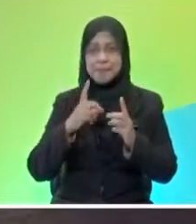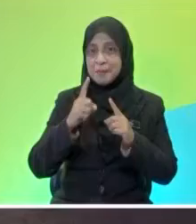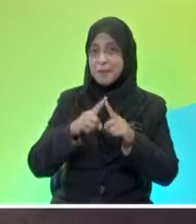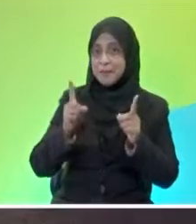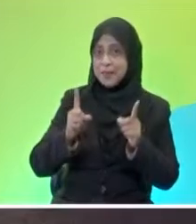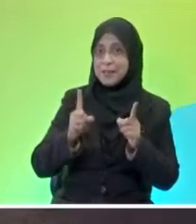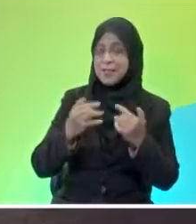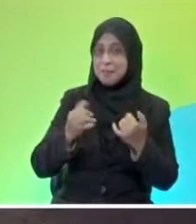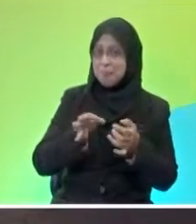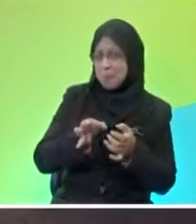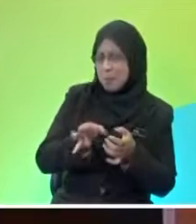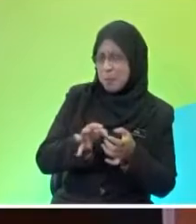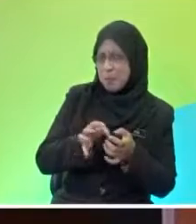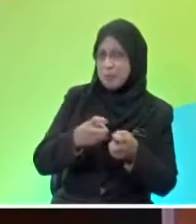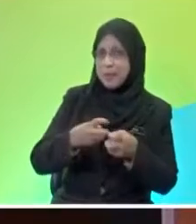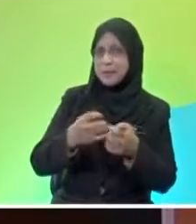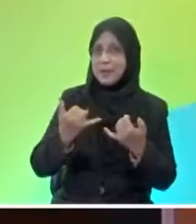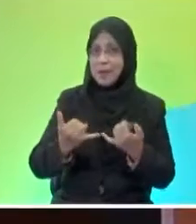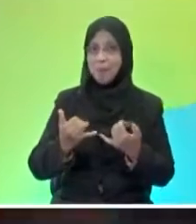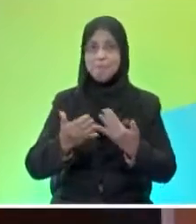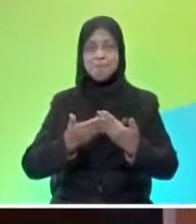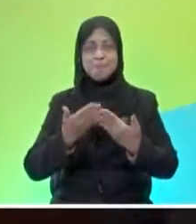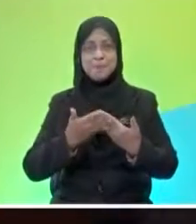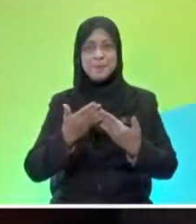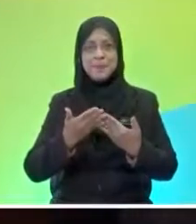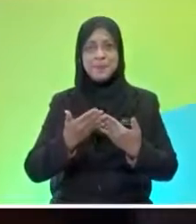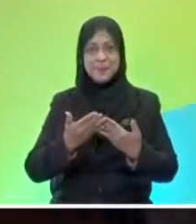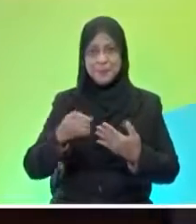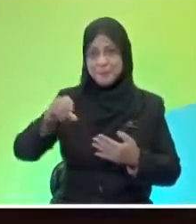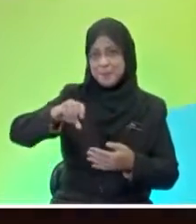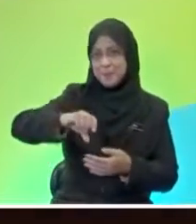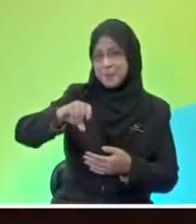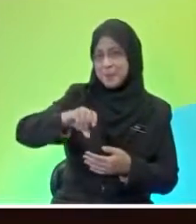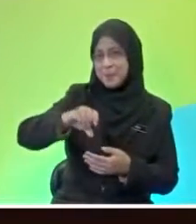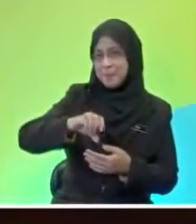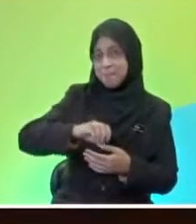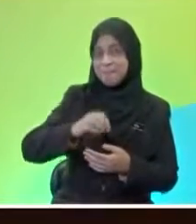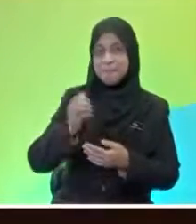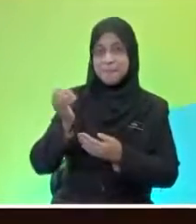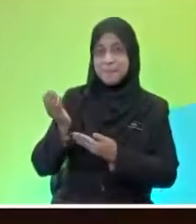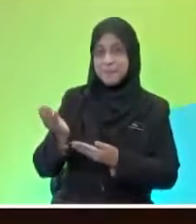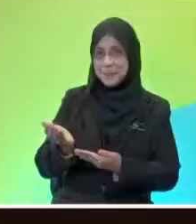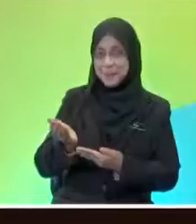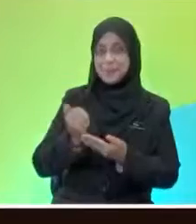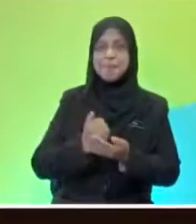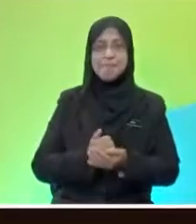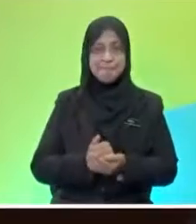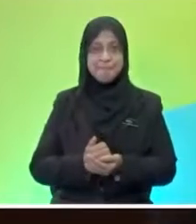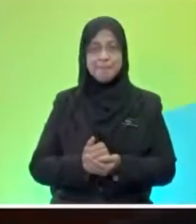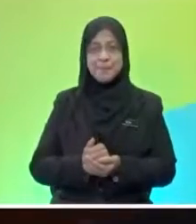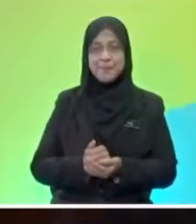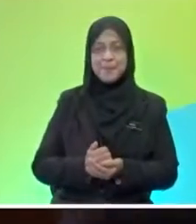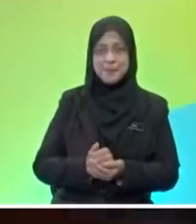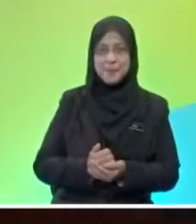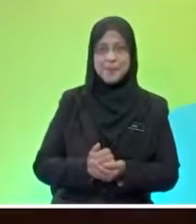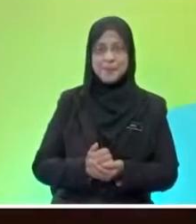Oh wow, okay. So let's have a look, yeah? Will this help me to win? Okay, let's so. see how this magic powder works.